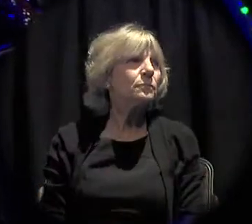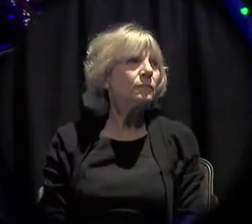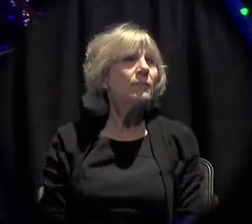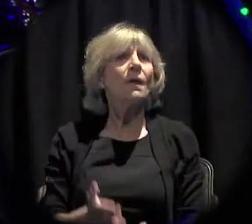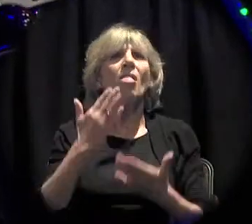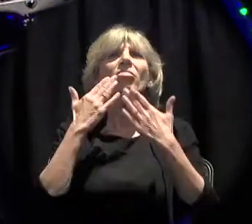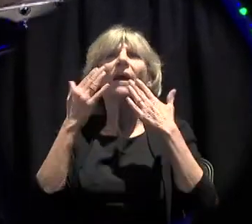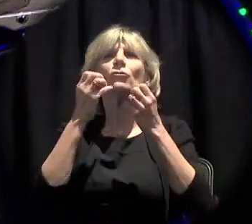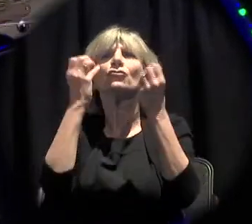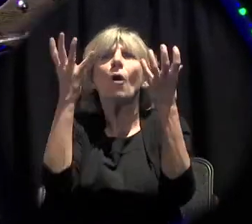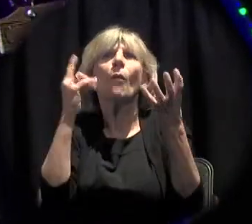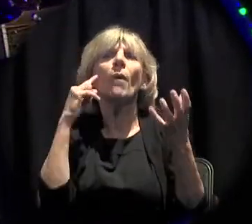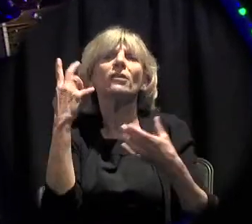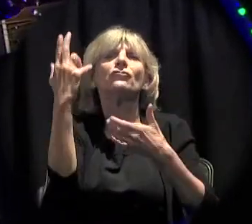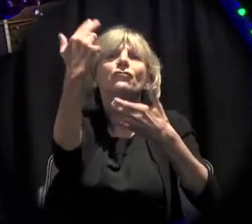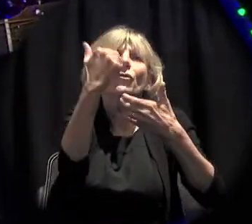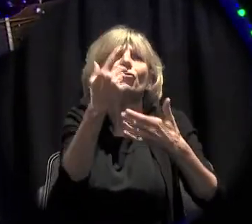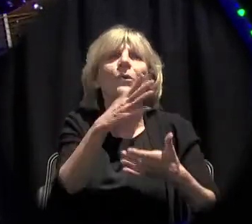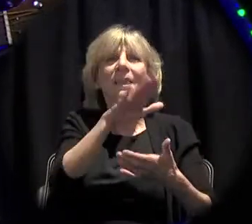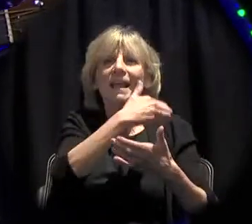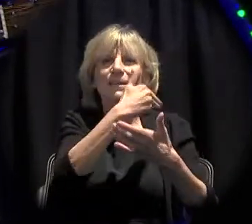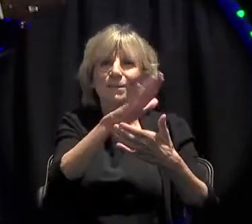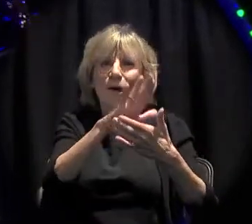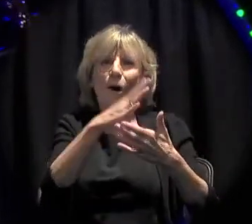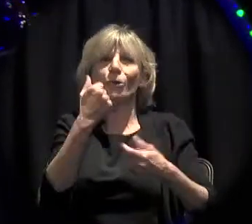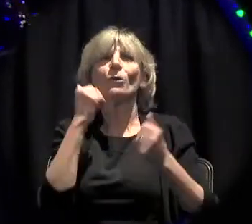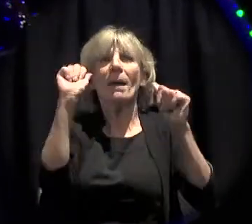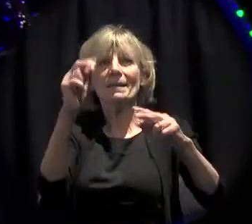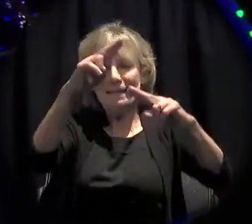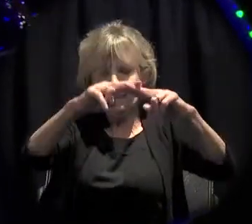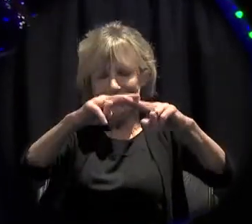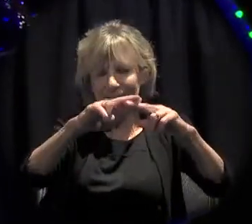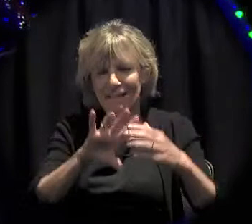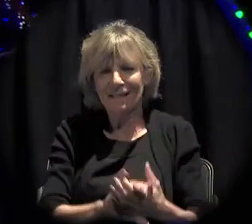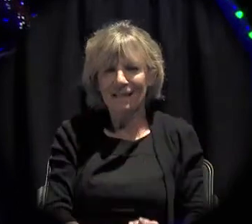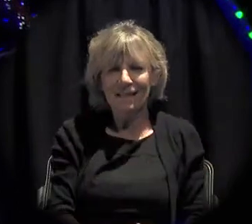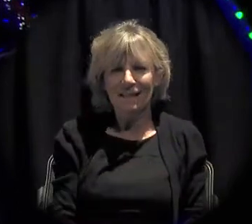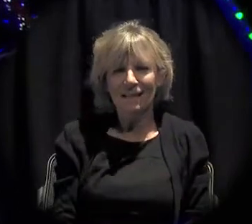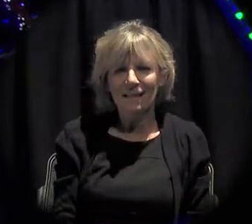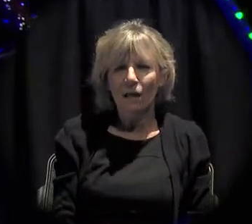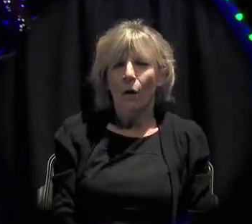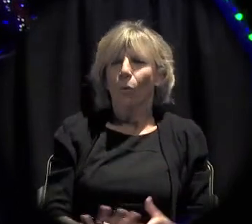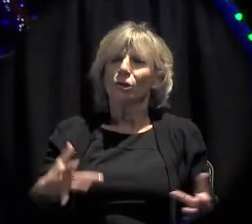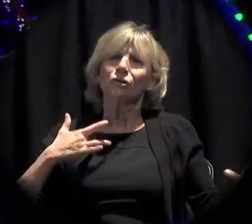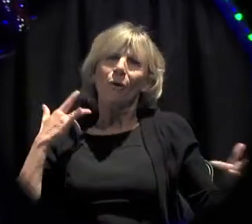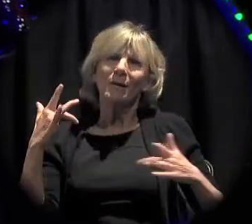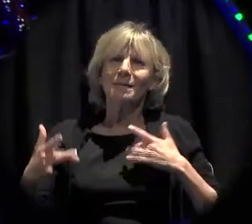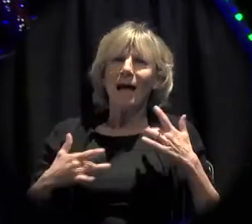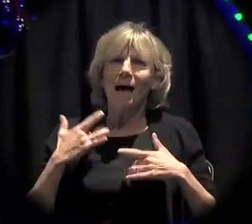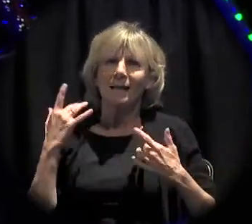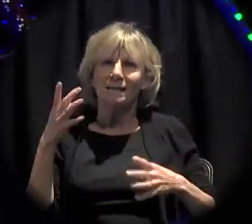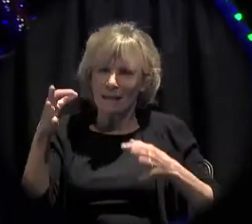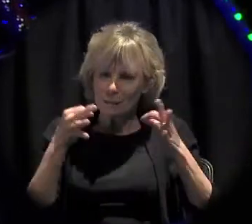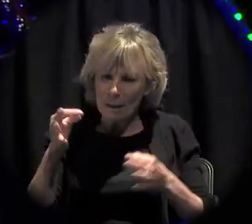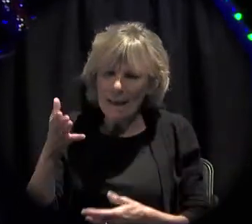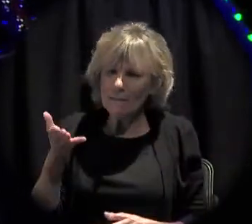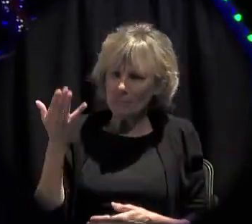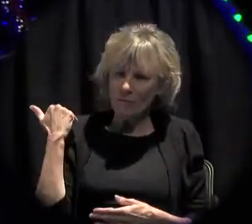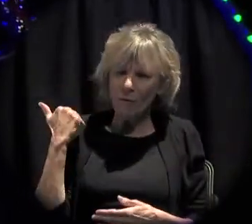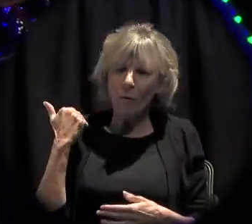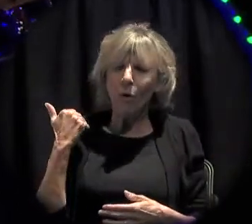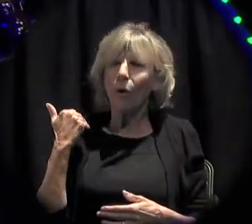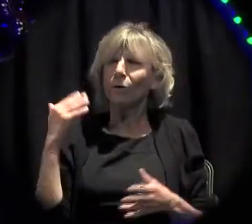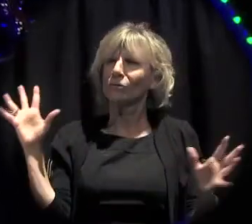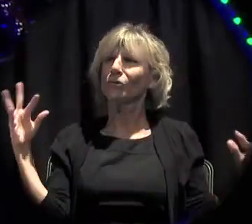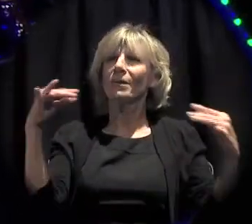Well, thank you so much for engaging with that song, You May Have a Seat. We are so excited, as I said earlier, to be able to gather week